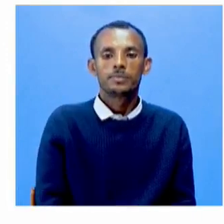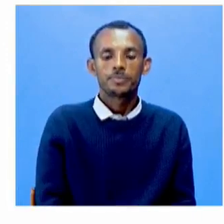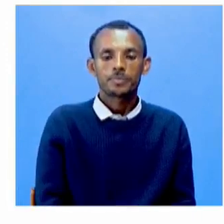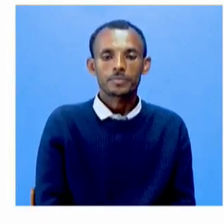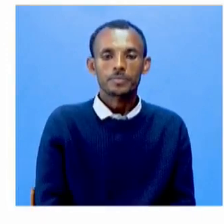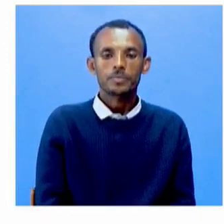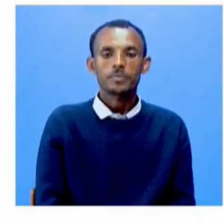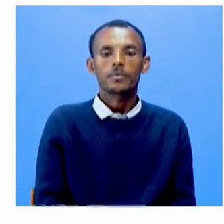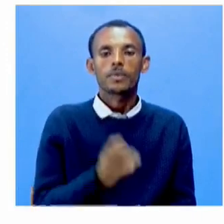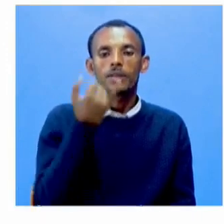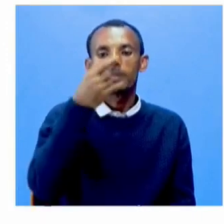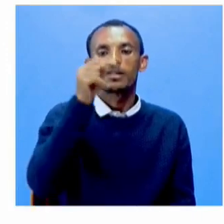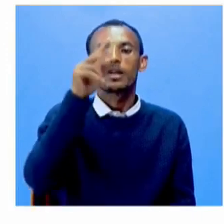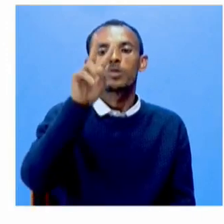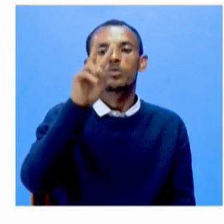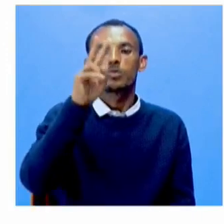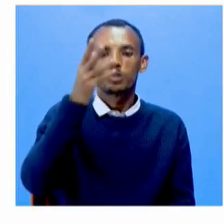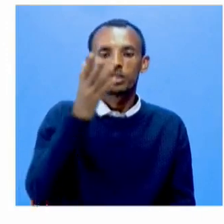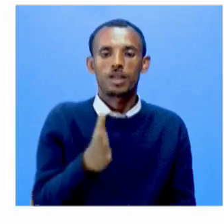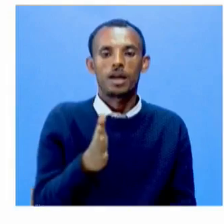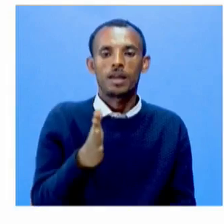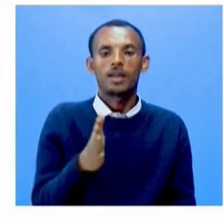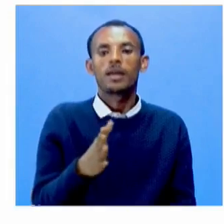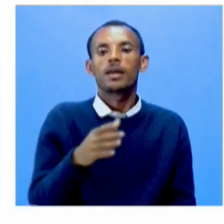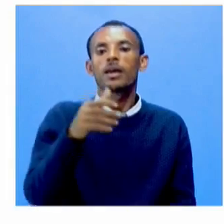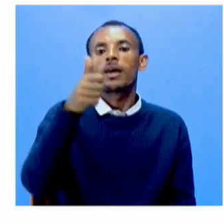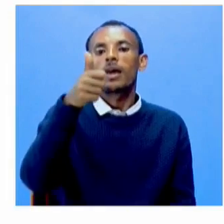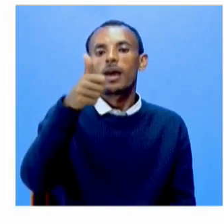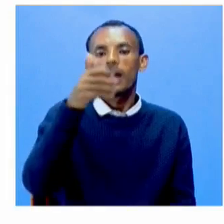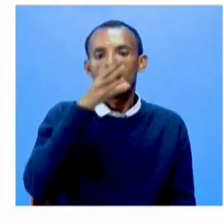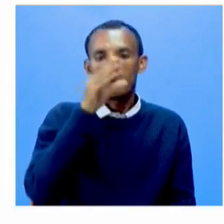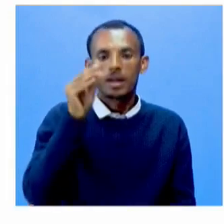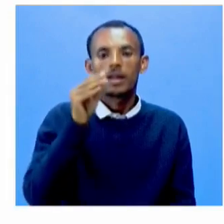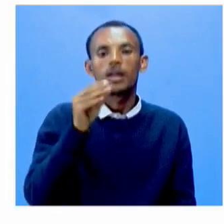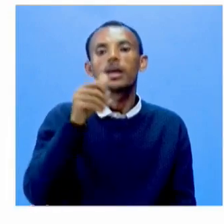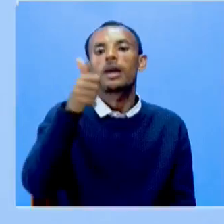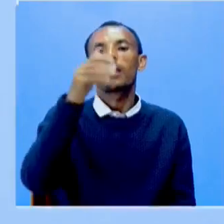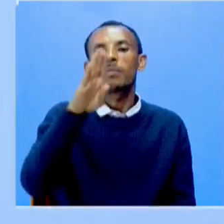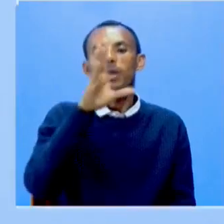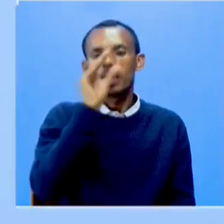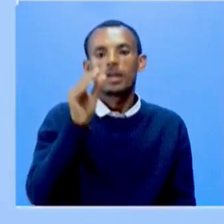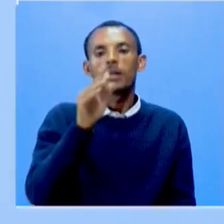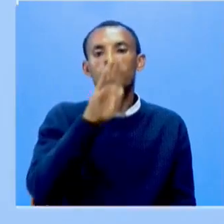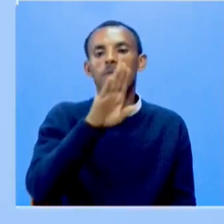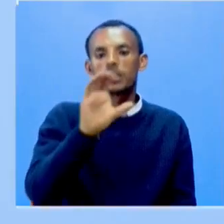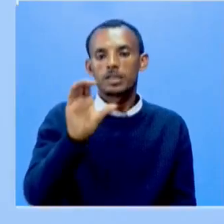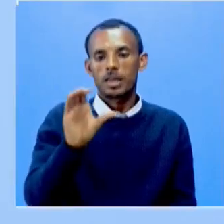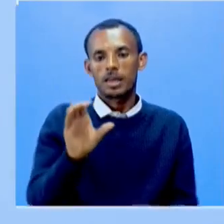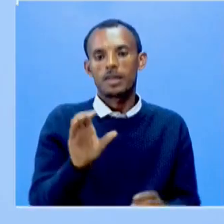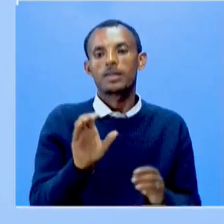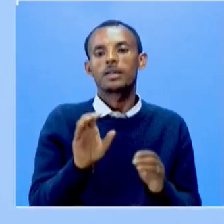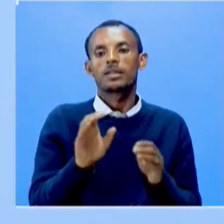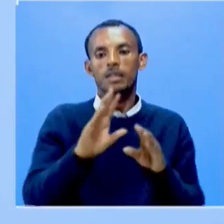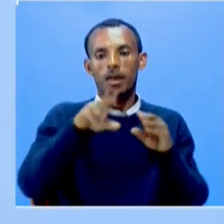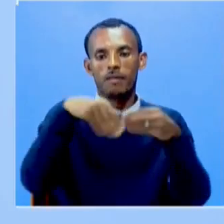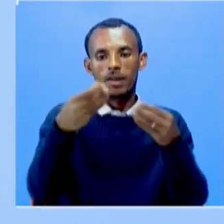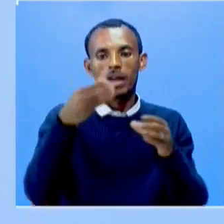if the two sides, this side and this side is given, and the included